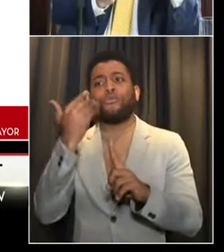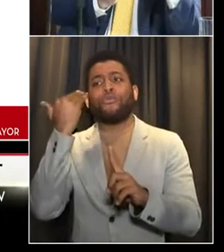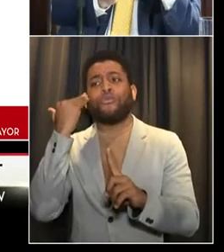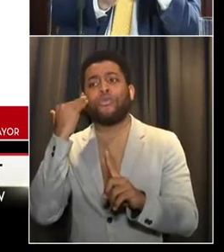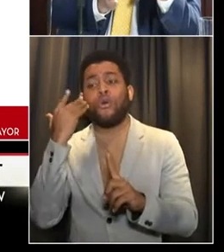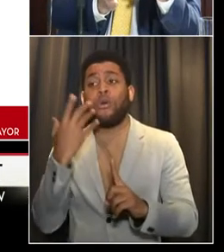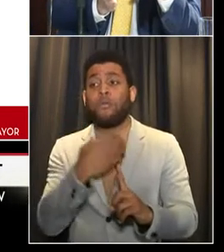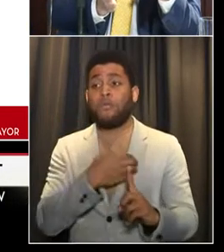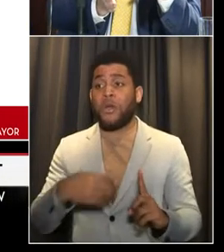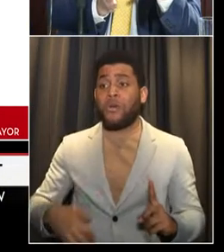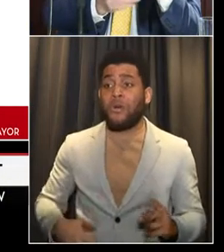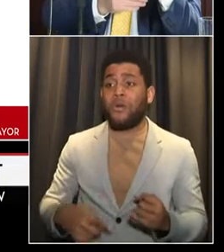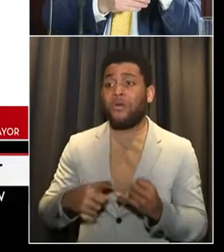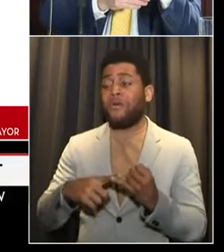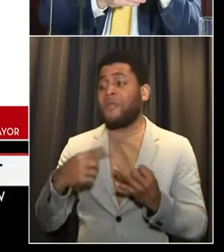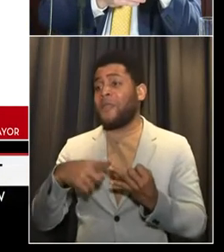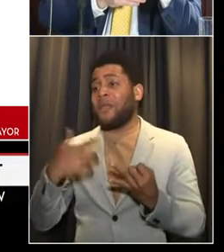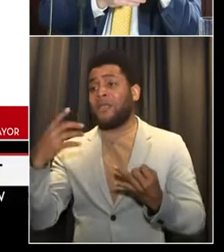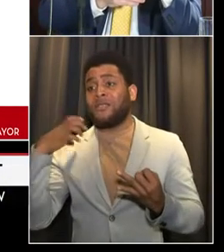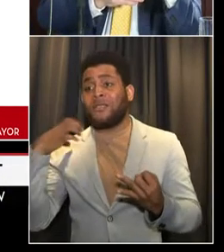of you do, these interviews at the end of the year.